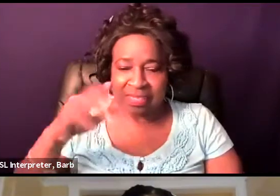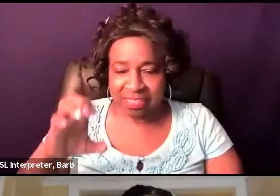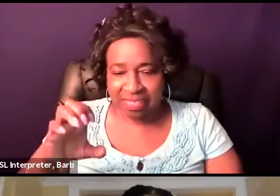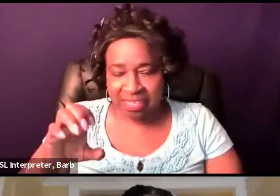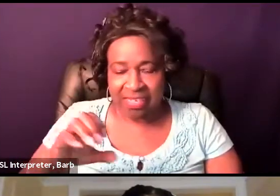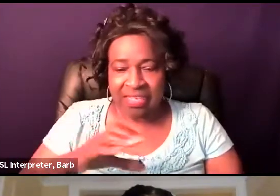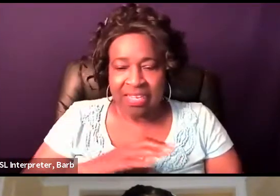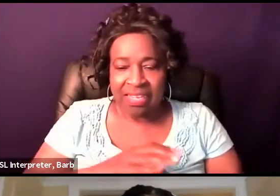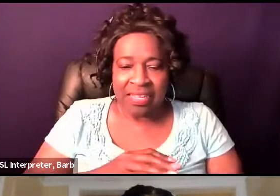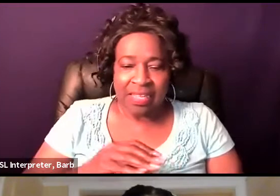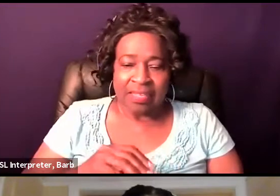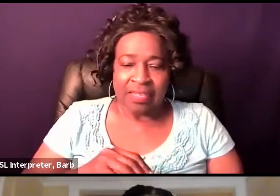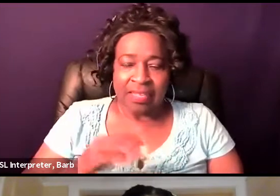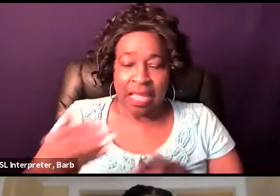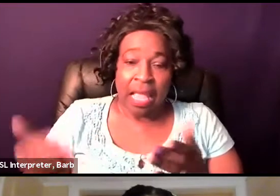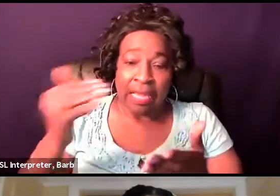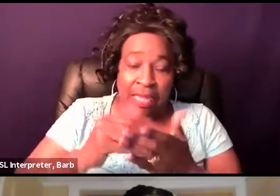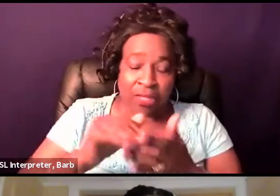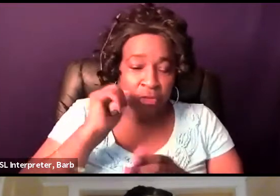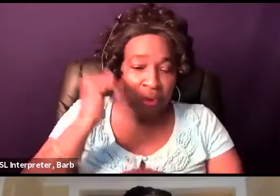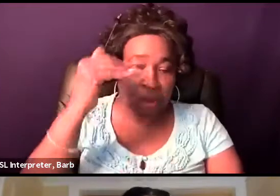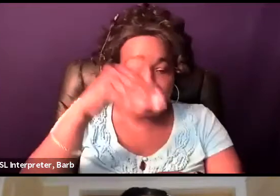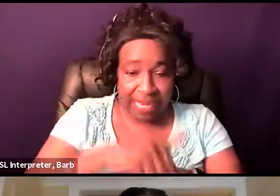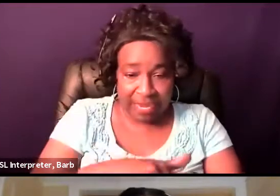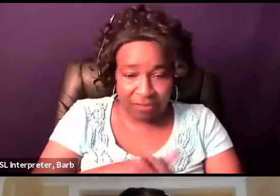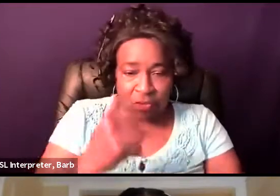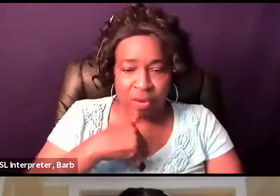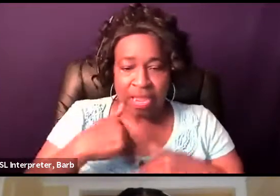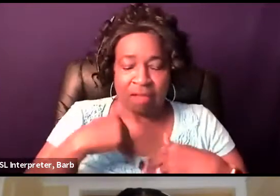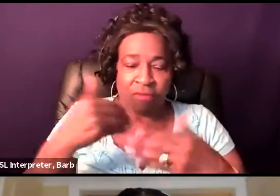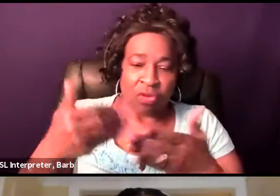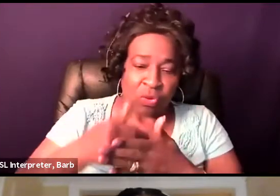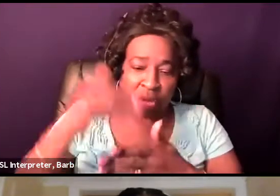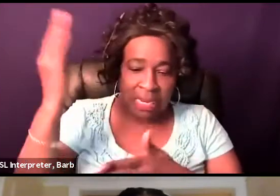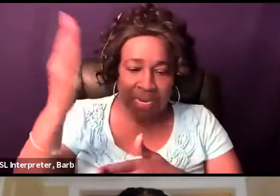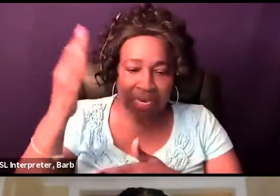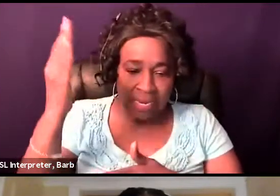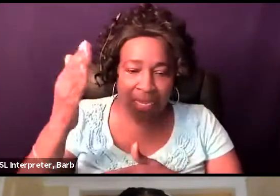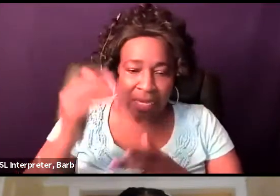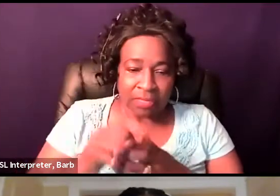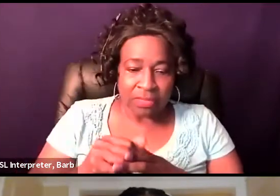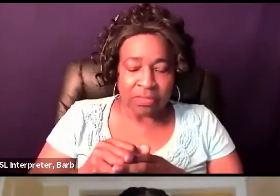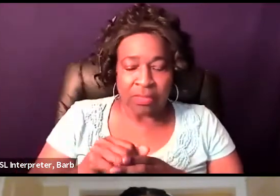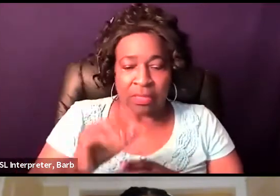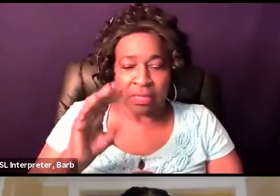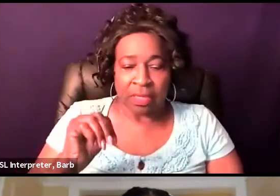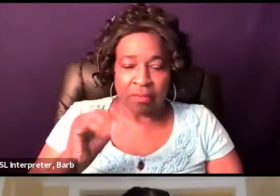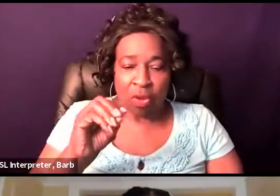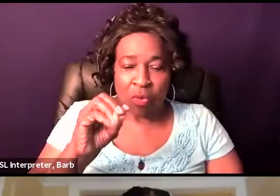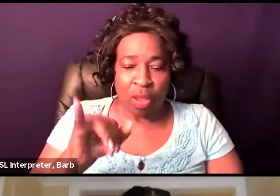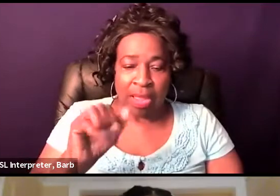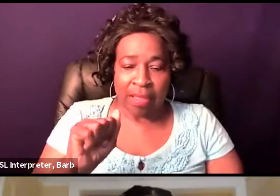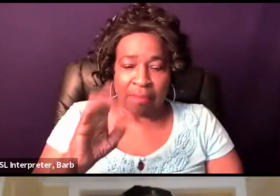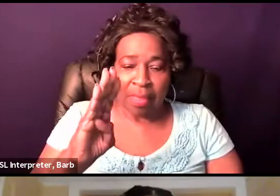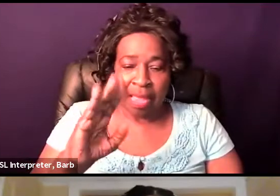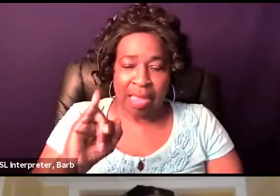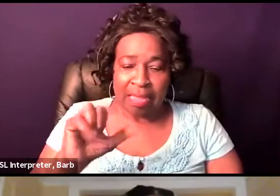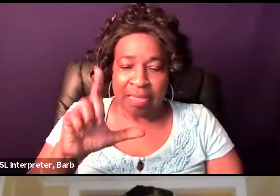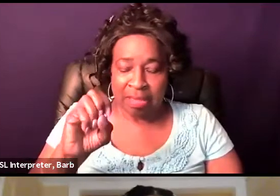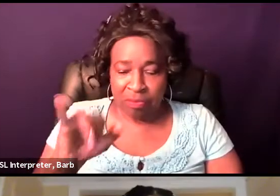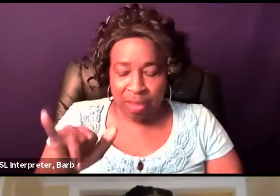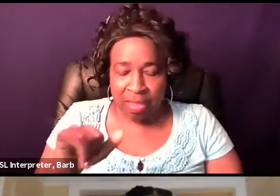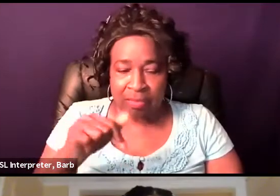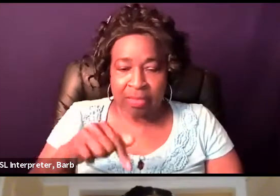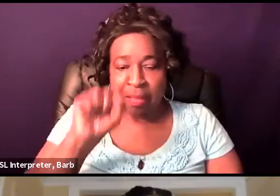Mellon Foundation. Again, tomorrow evening, we have a new lecture dropping featuring Moya Bailey talking about Black disability studies. And we